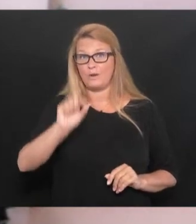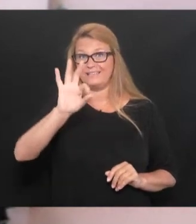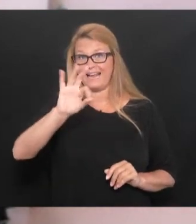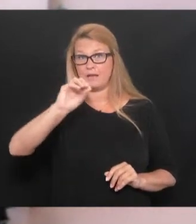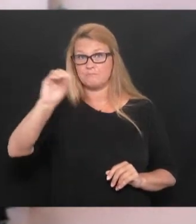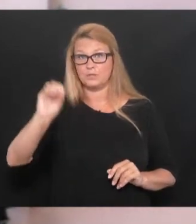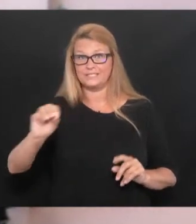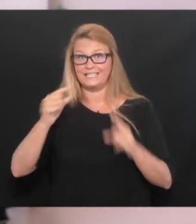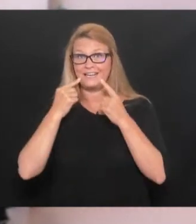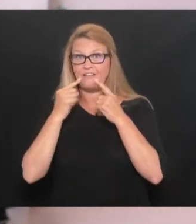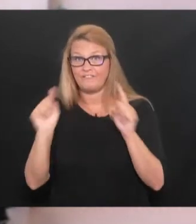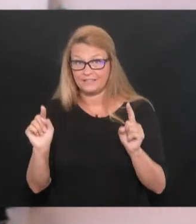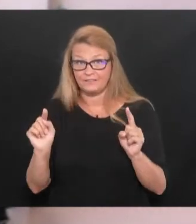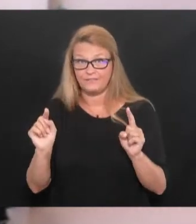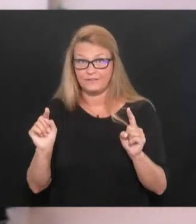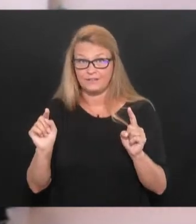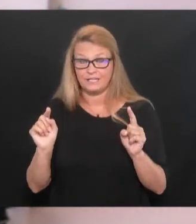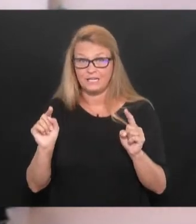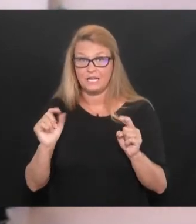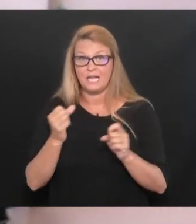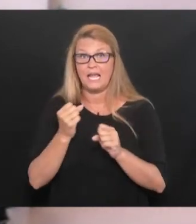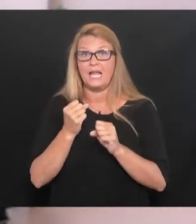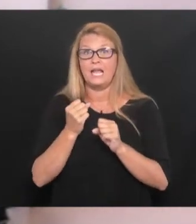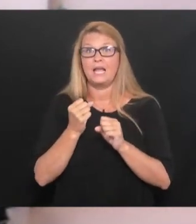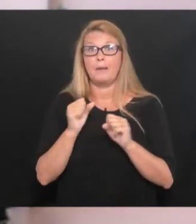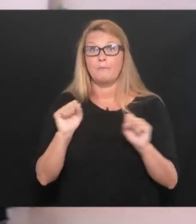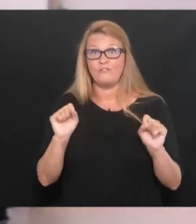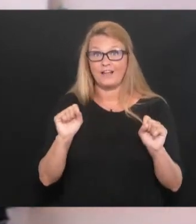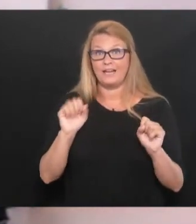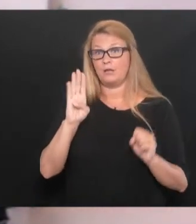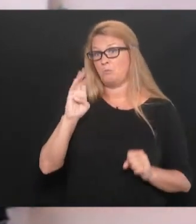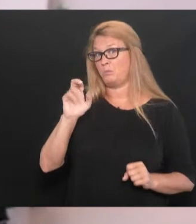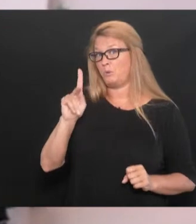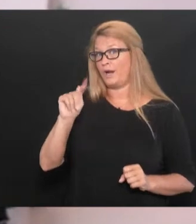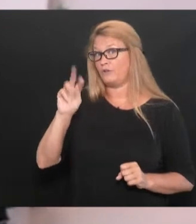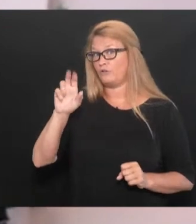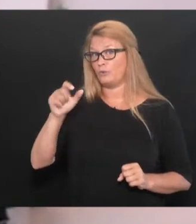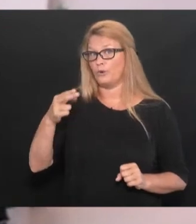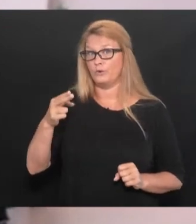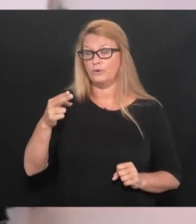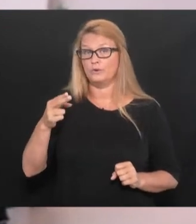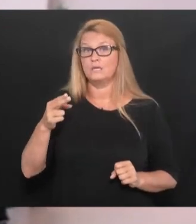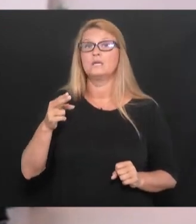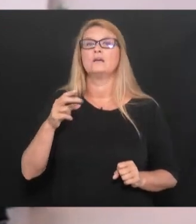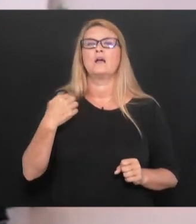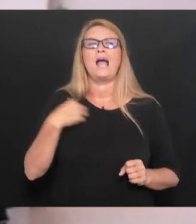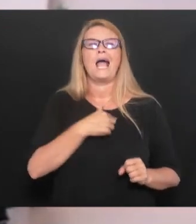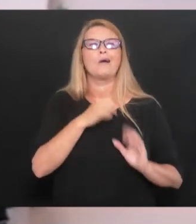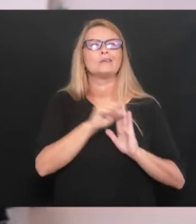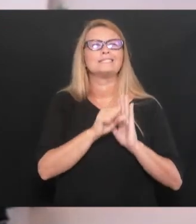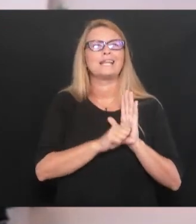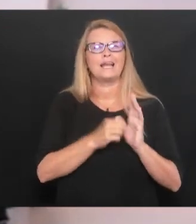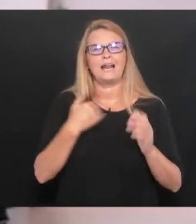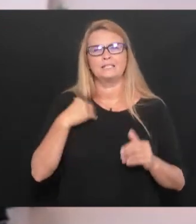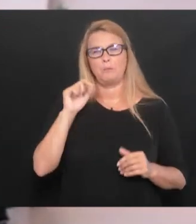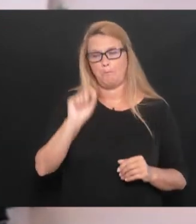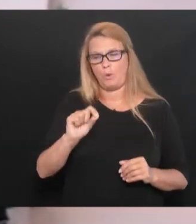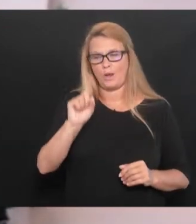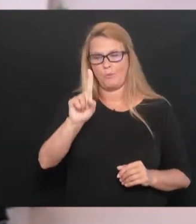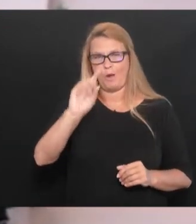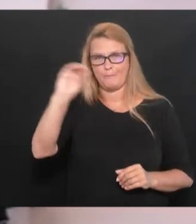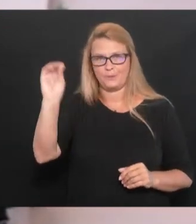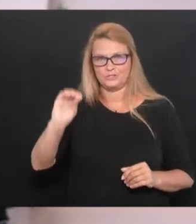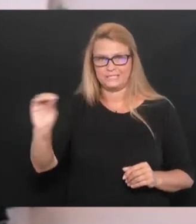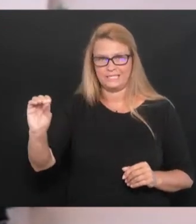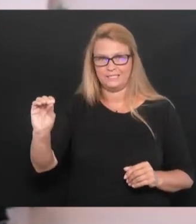99.9% effective in preventing any breakthroughs. So when you look at our state, we have a 0.1%. Some